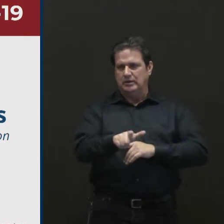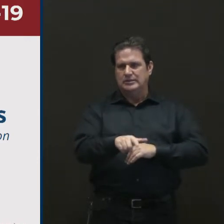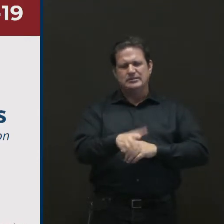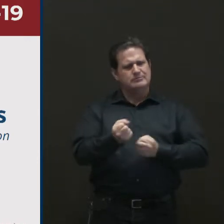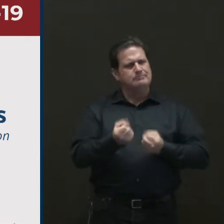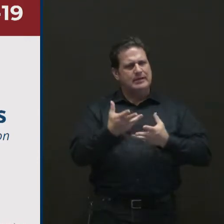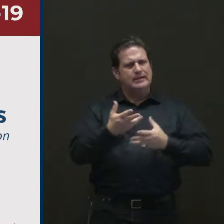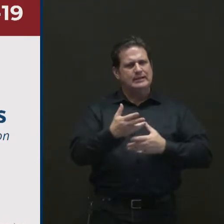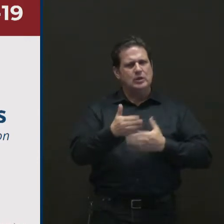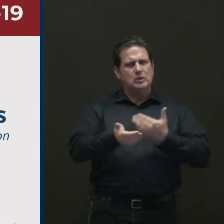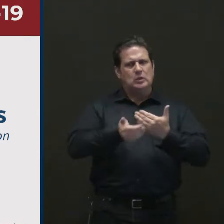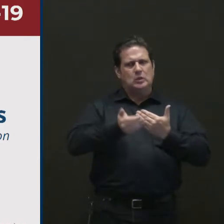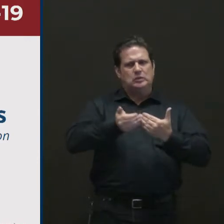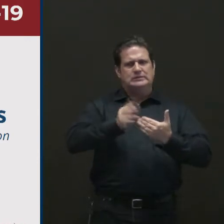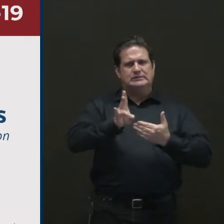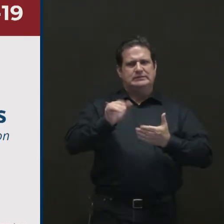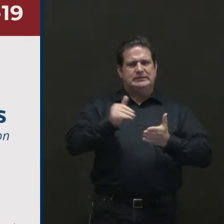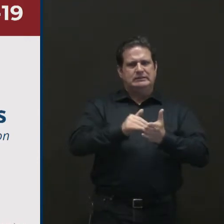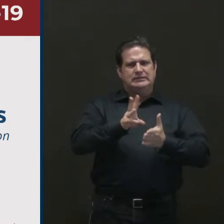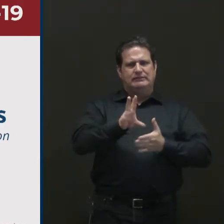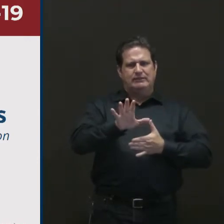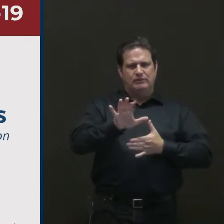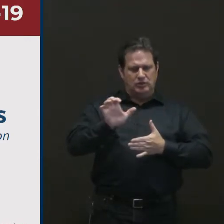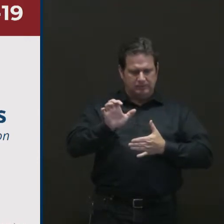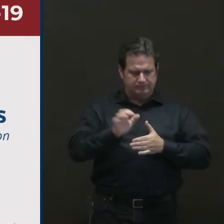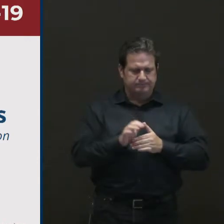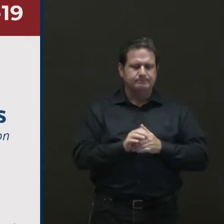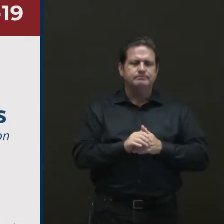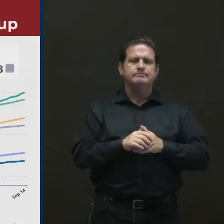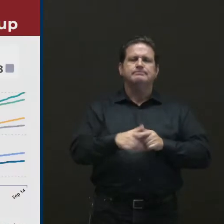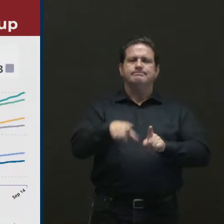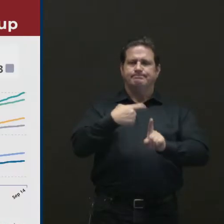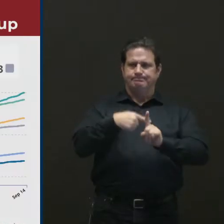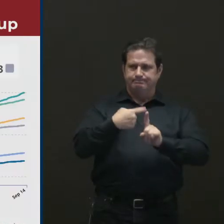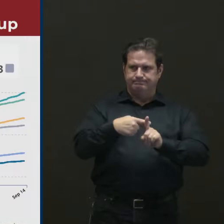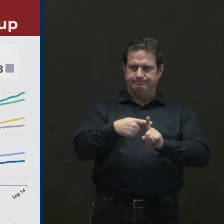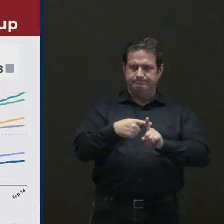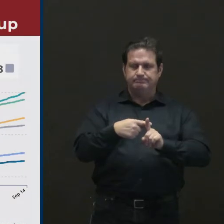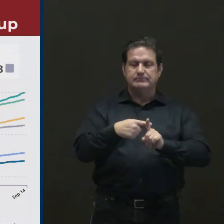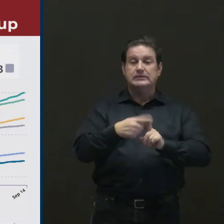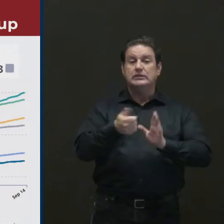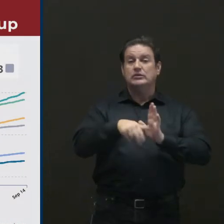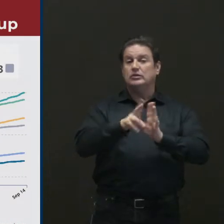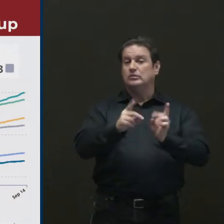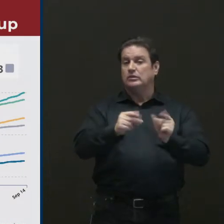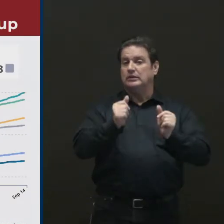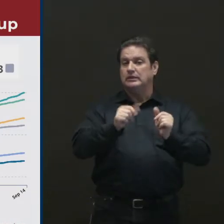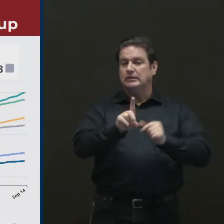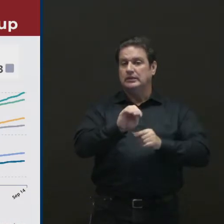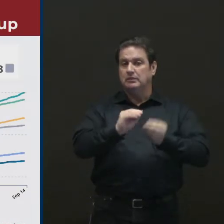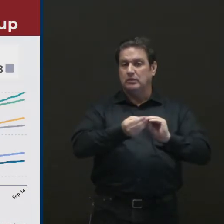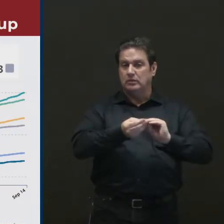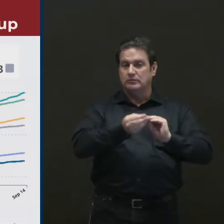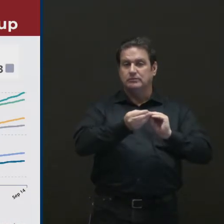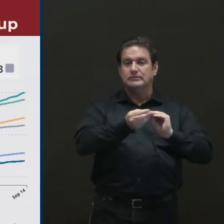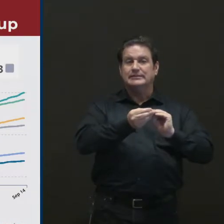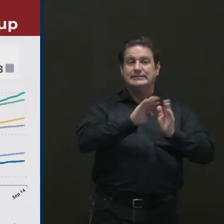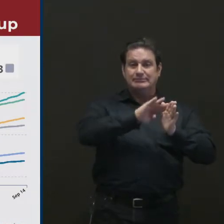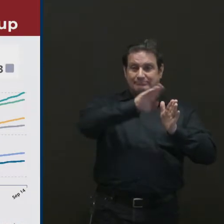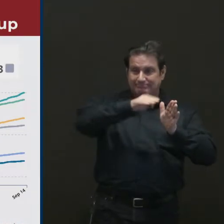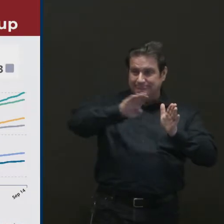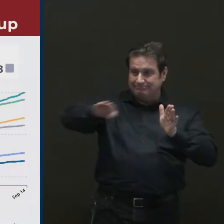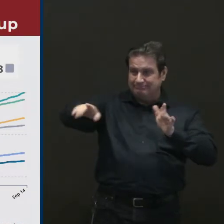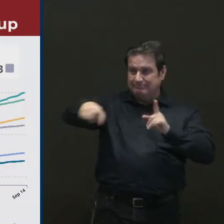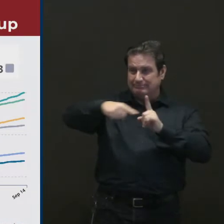cases in Sussex County at 6,500. Just to review quickly, the rate of positive